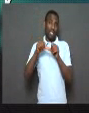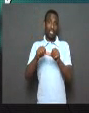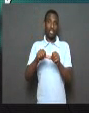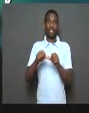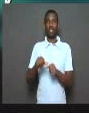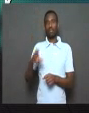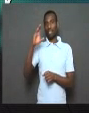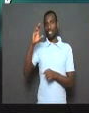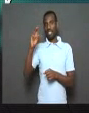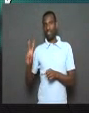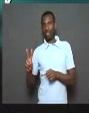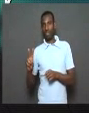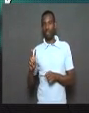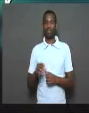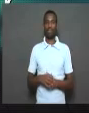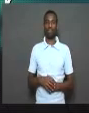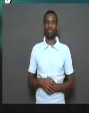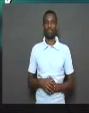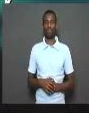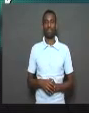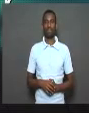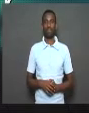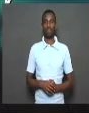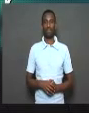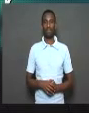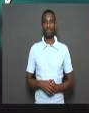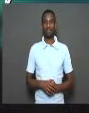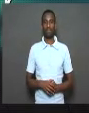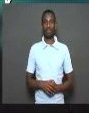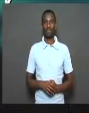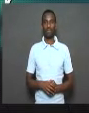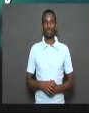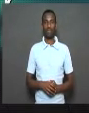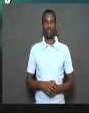molar heat capacity at constant volume.